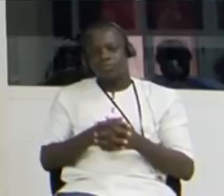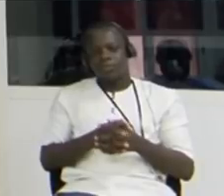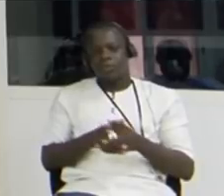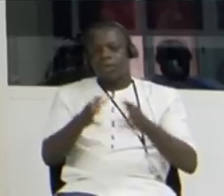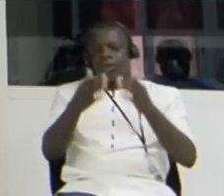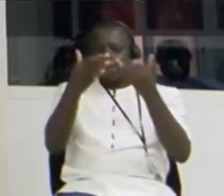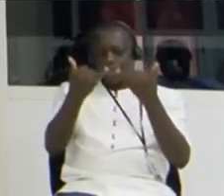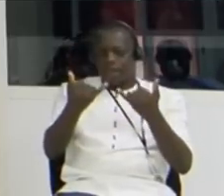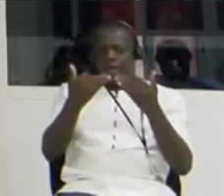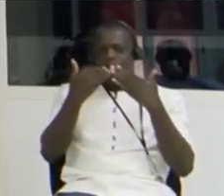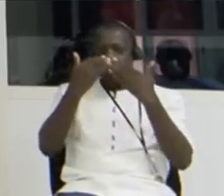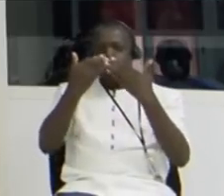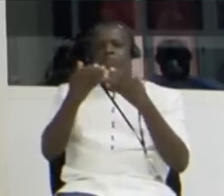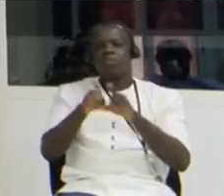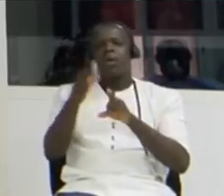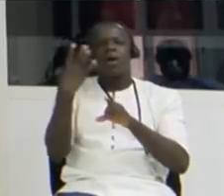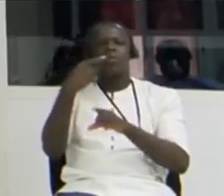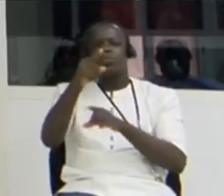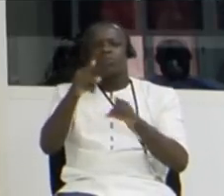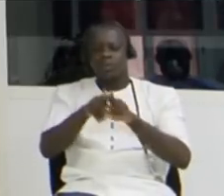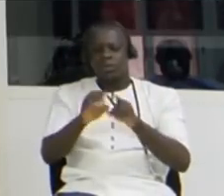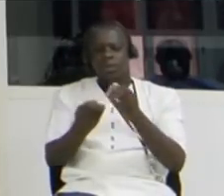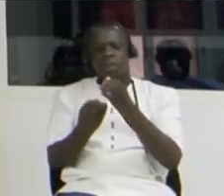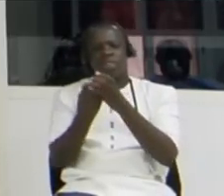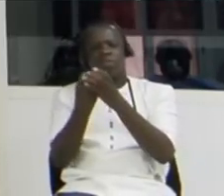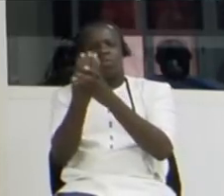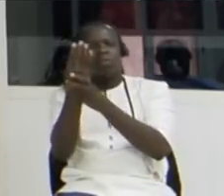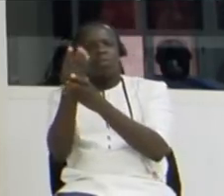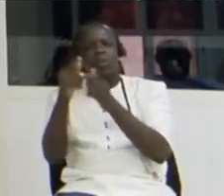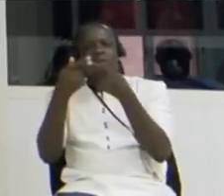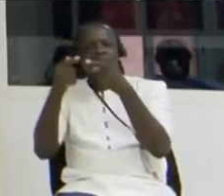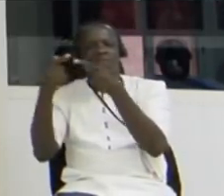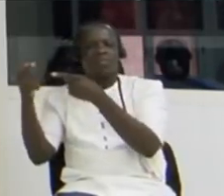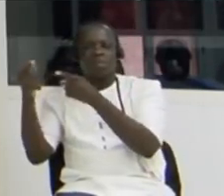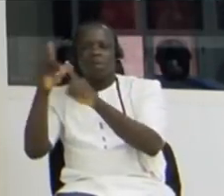your different positions in the Ministry of Education.